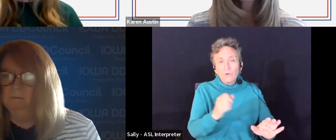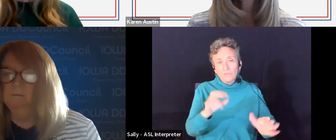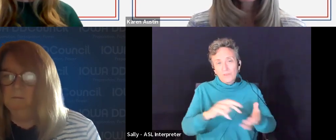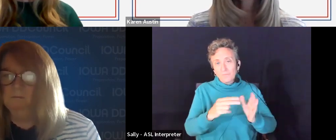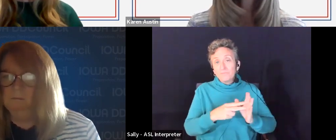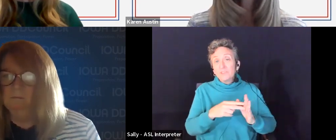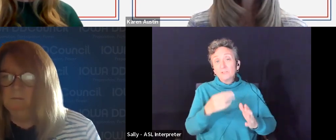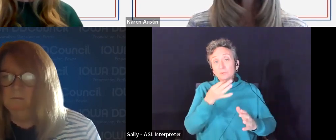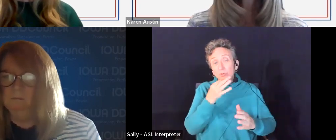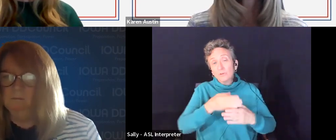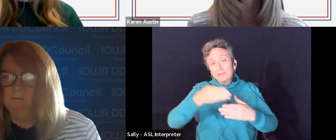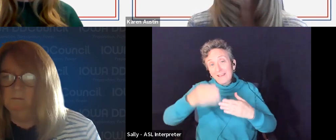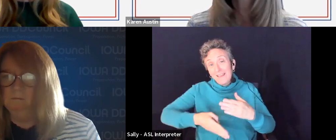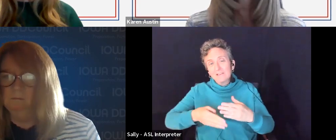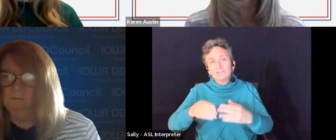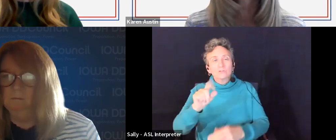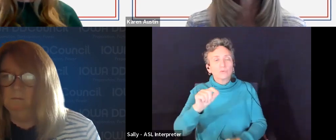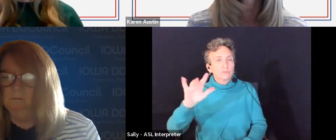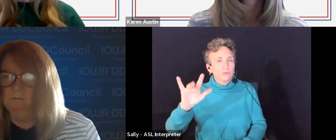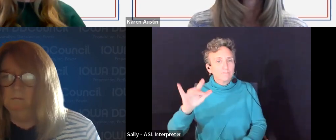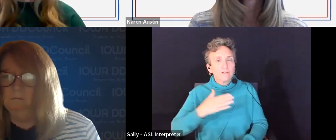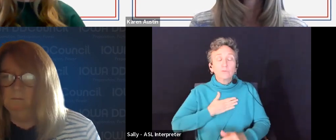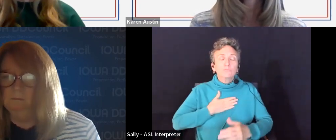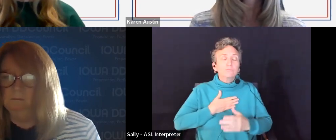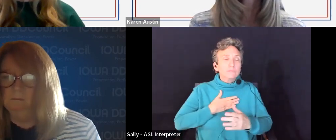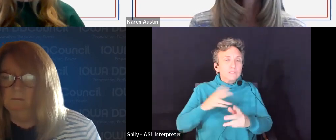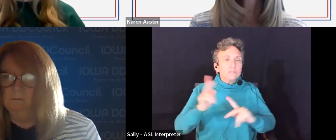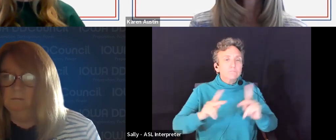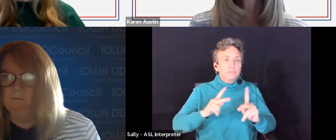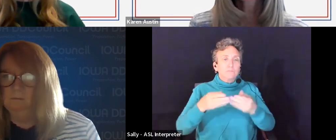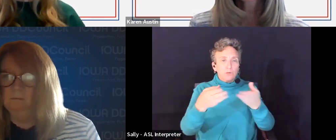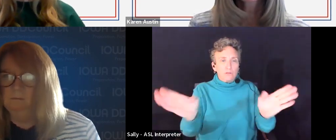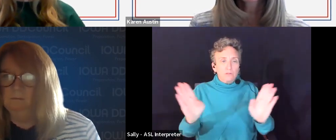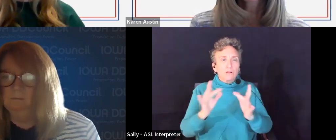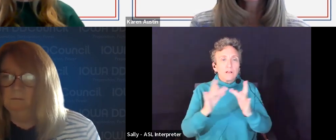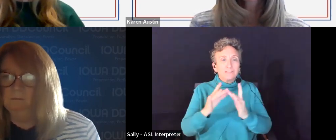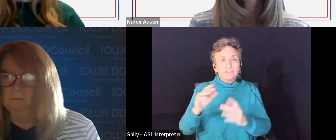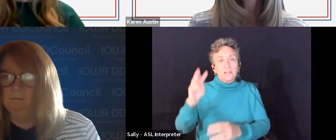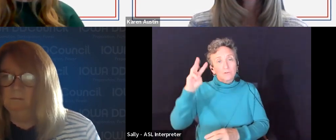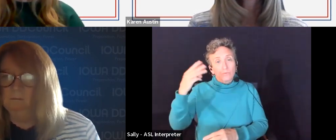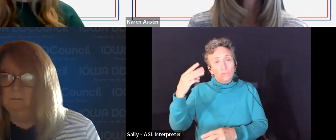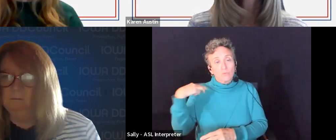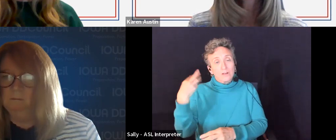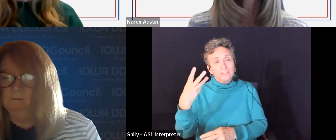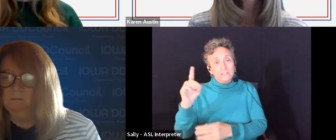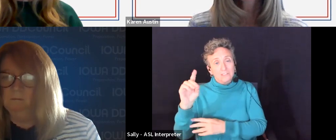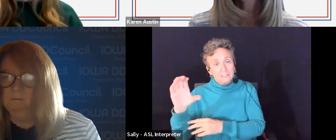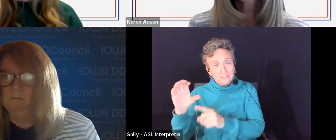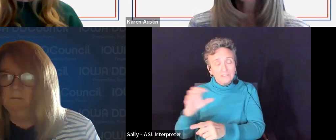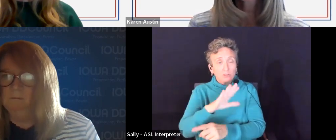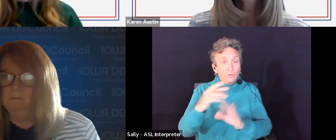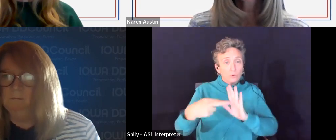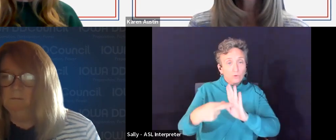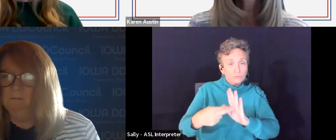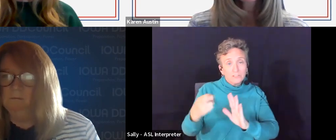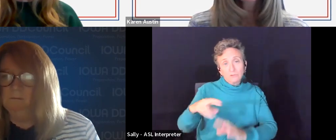that, and we would encourage people to contact the folks in Washington, D.C., your representatives